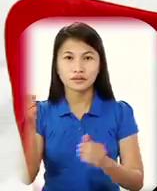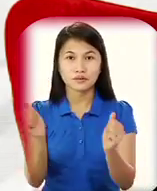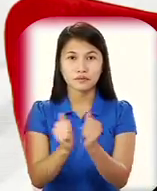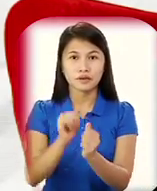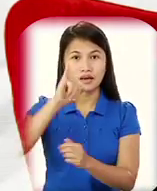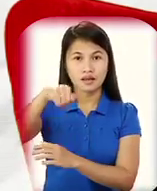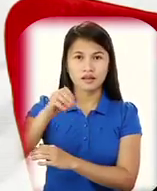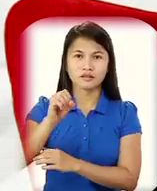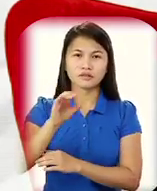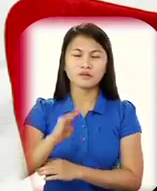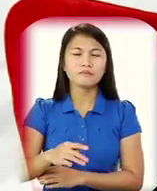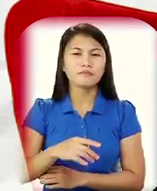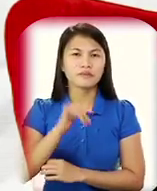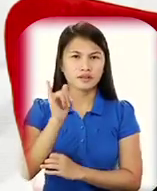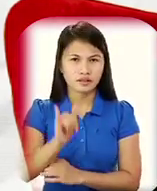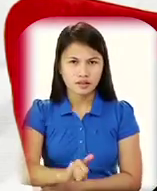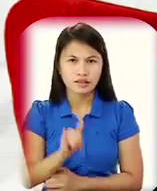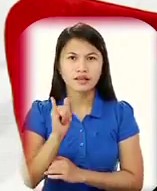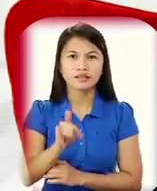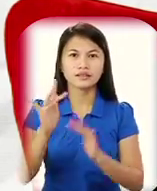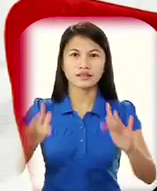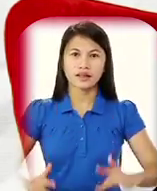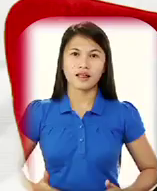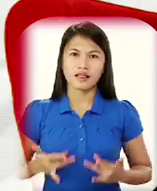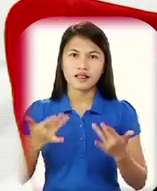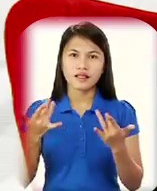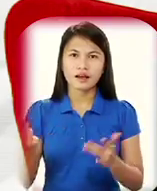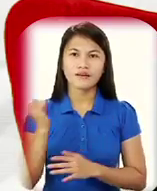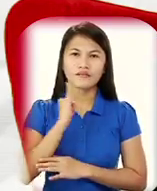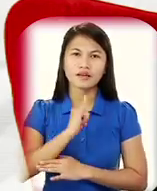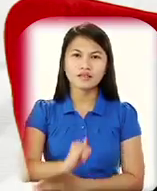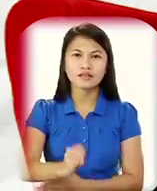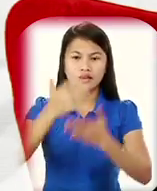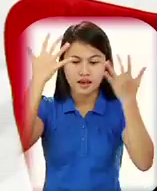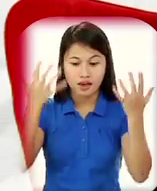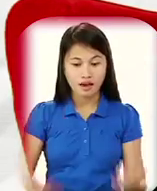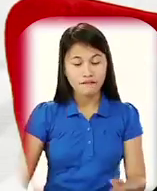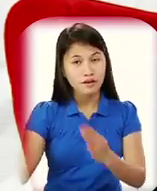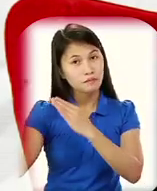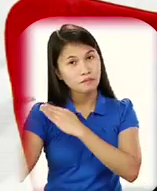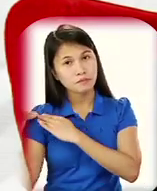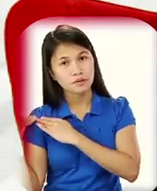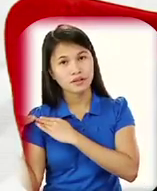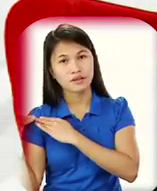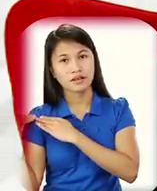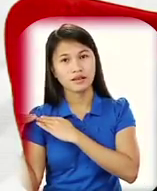say with Job, yes, life is a heavy burden.